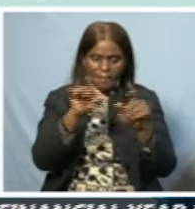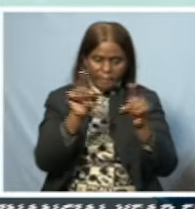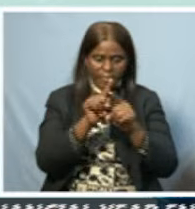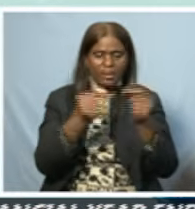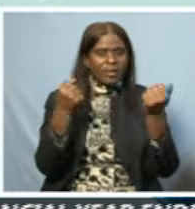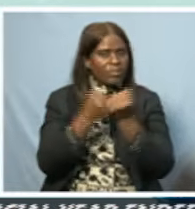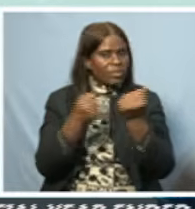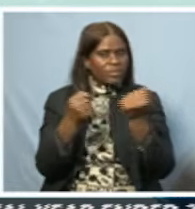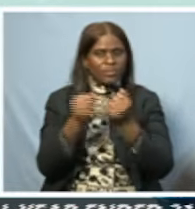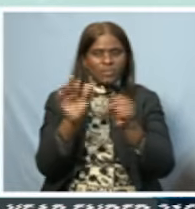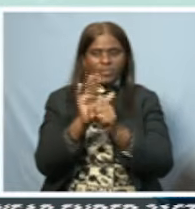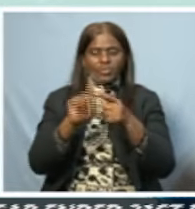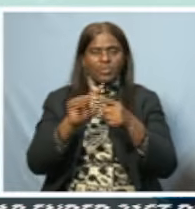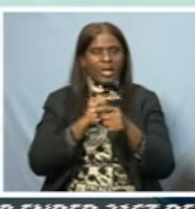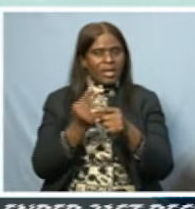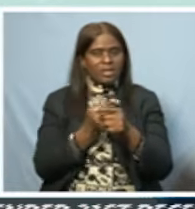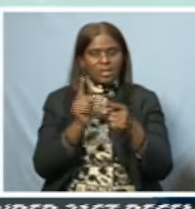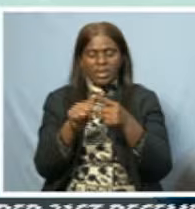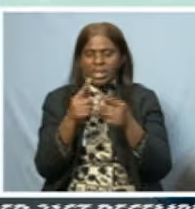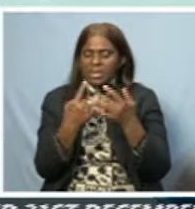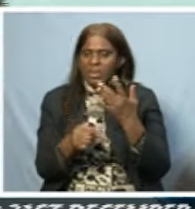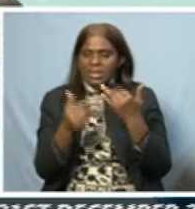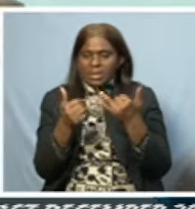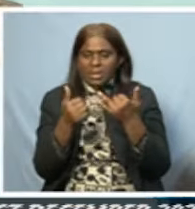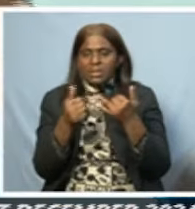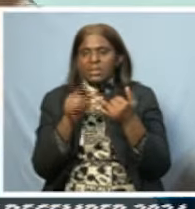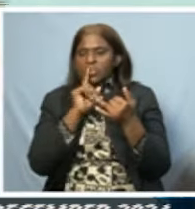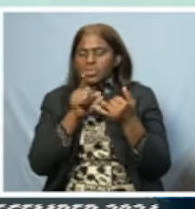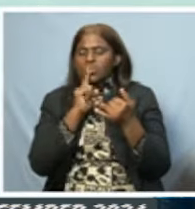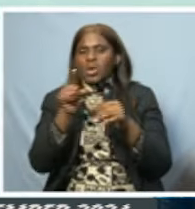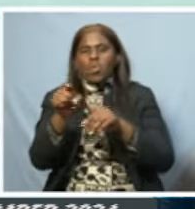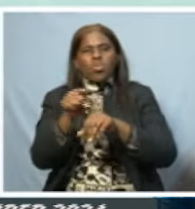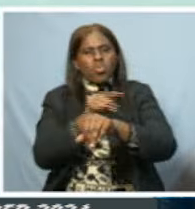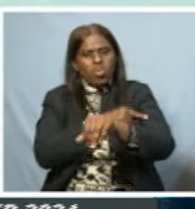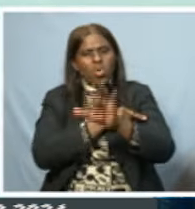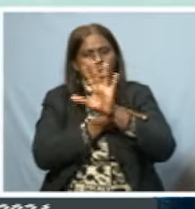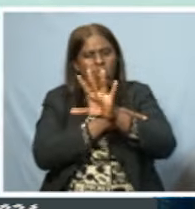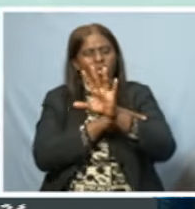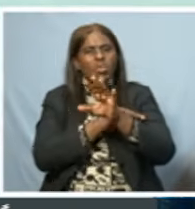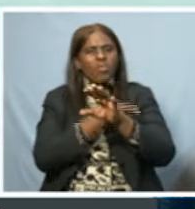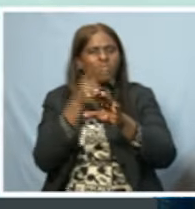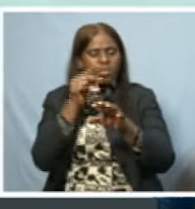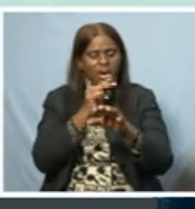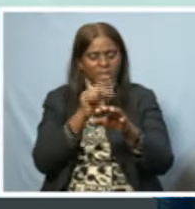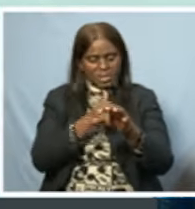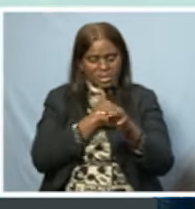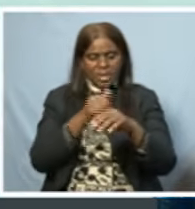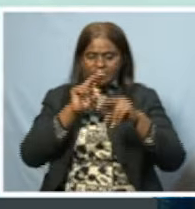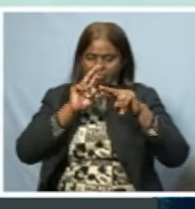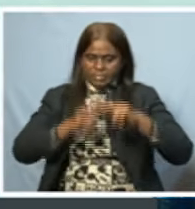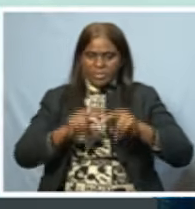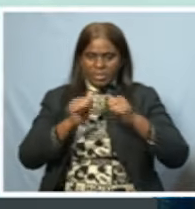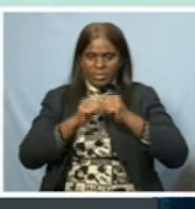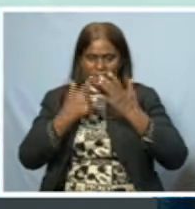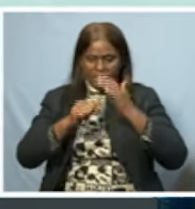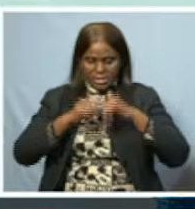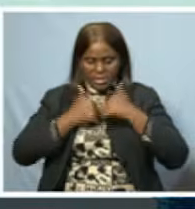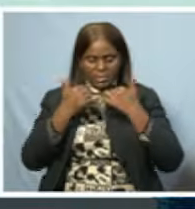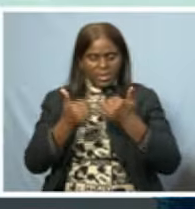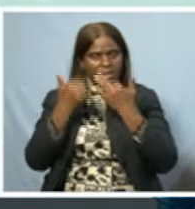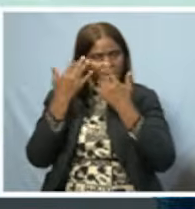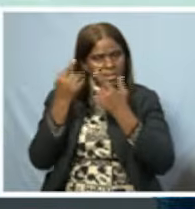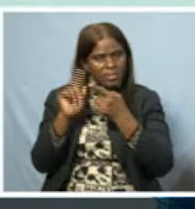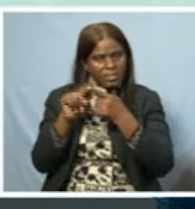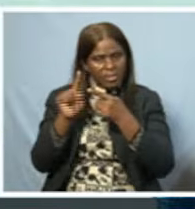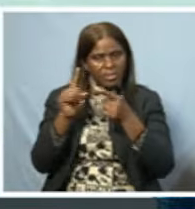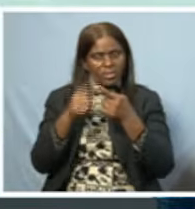as well as matters in time, but which surrounding procurement. The dumping site, then on the electricity most